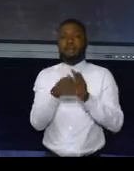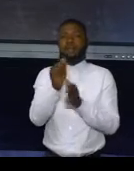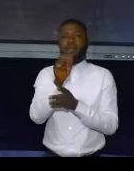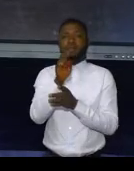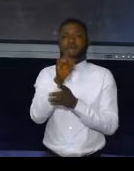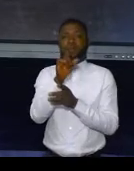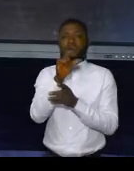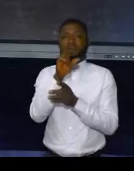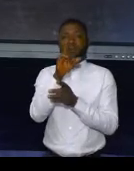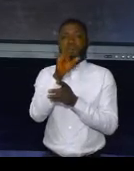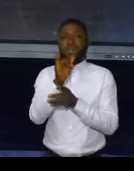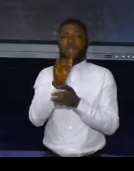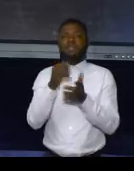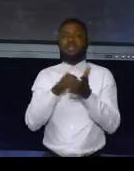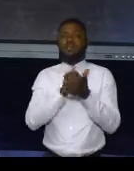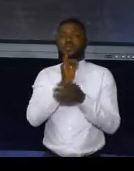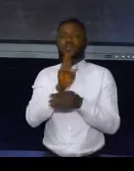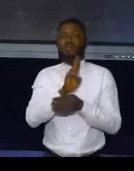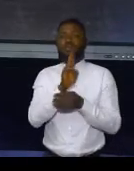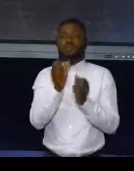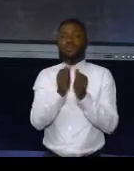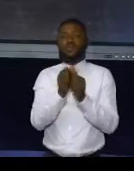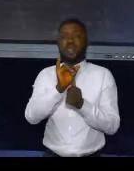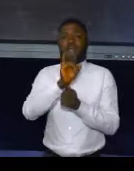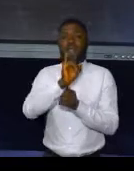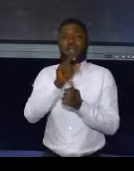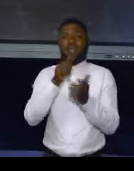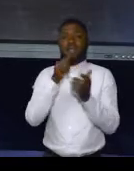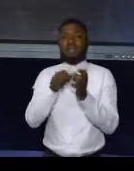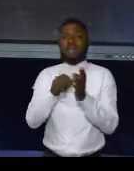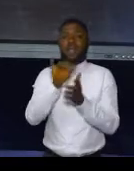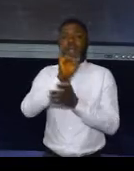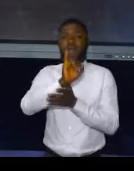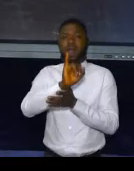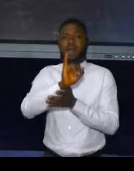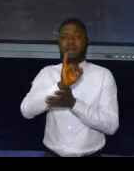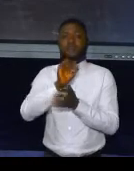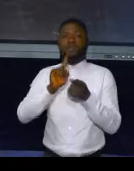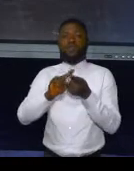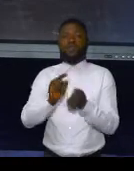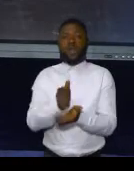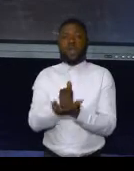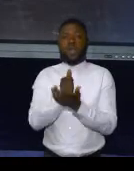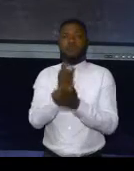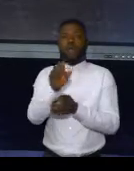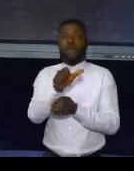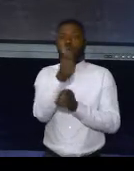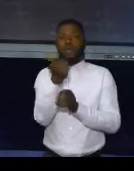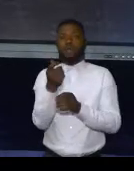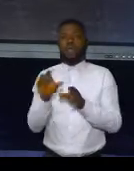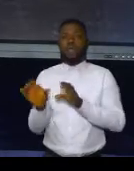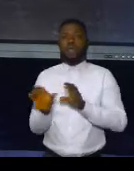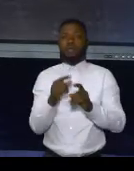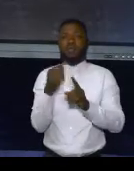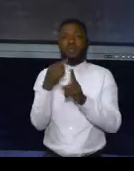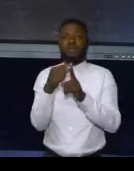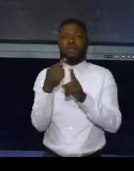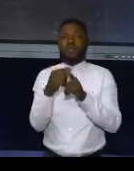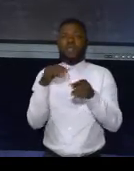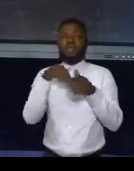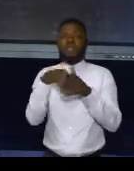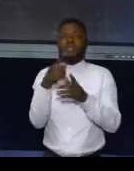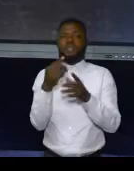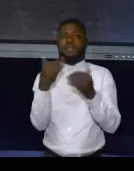primary auxiliary is used with I, letter I, to help other verbs in